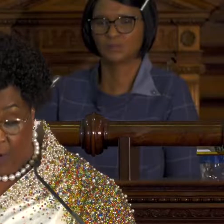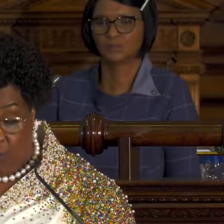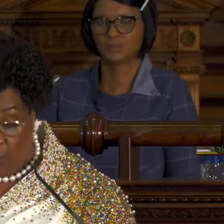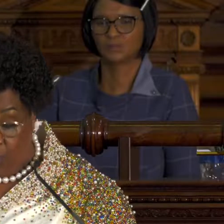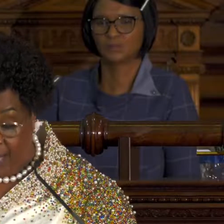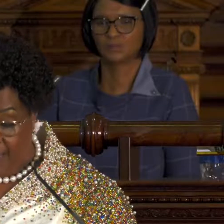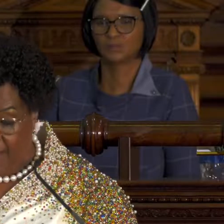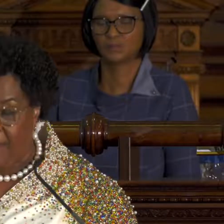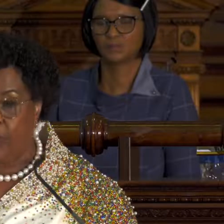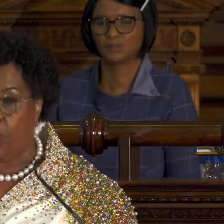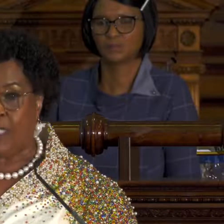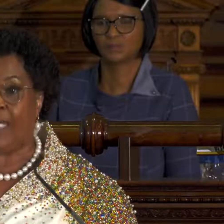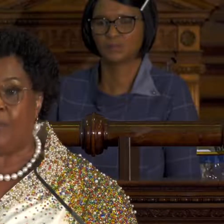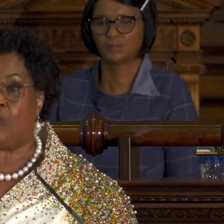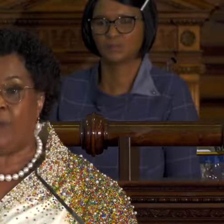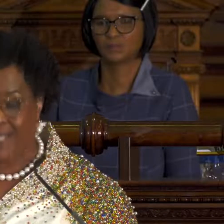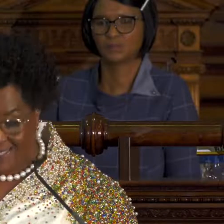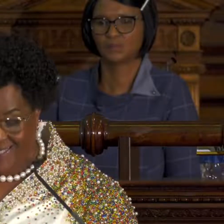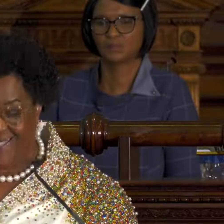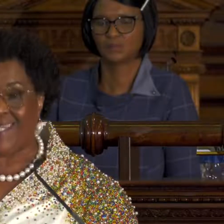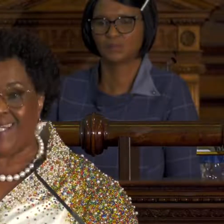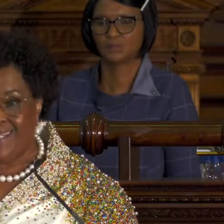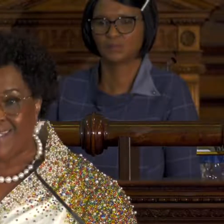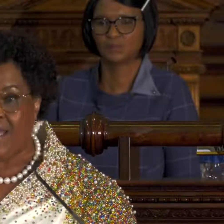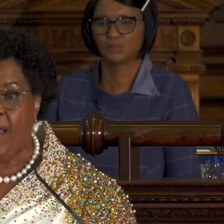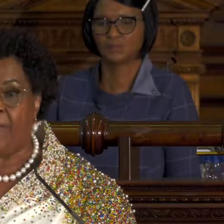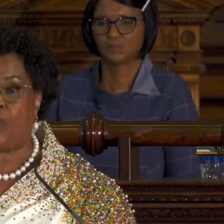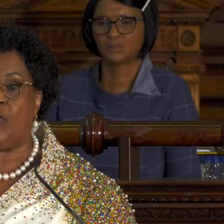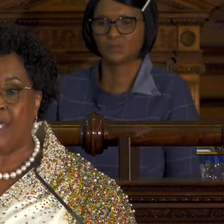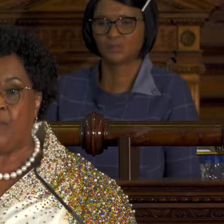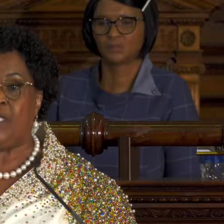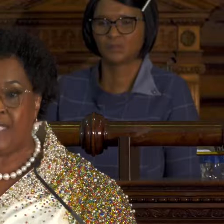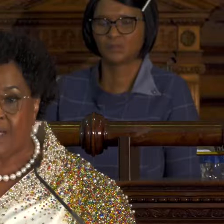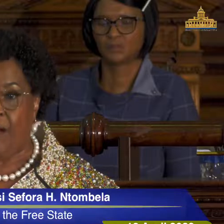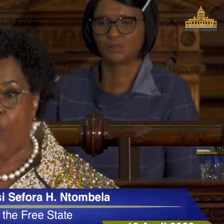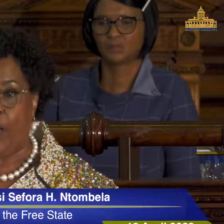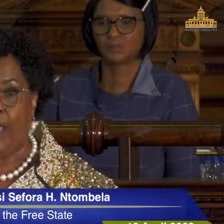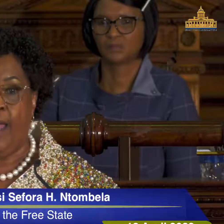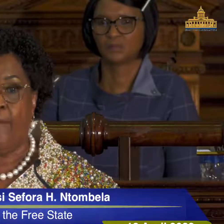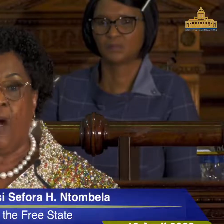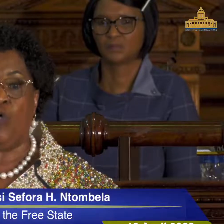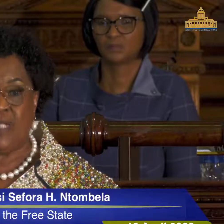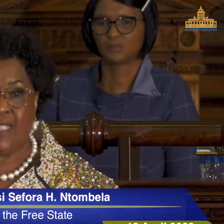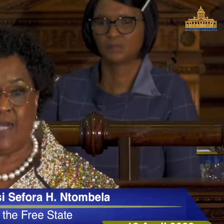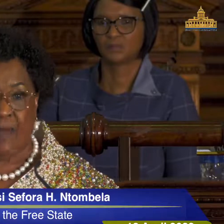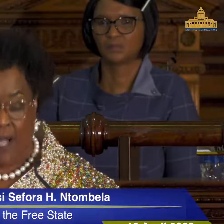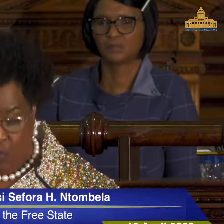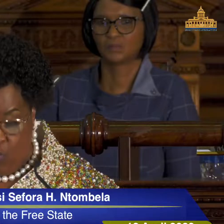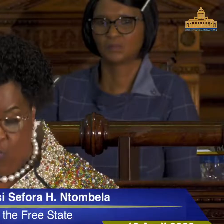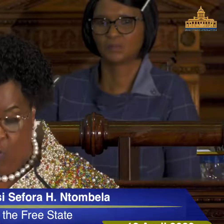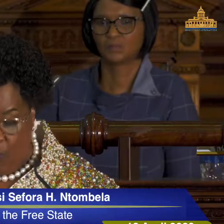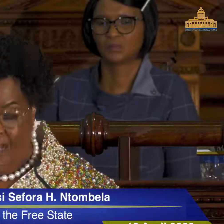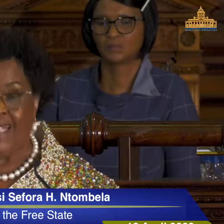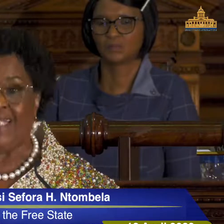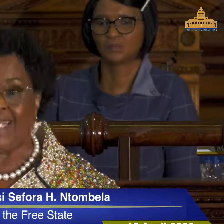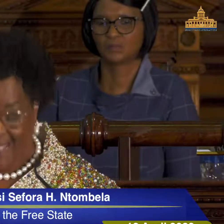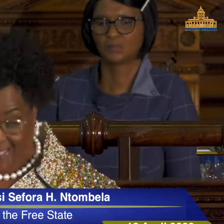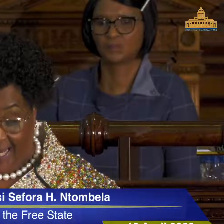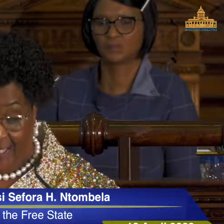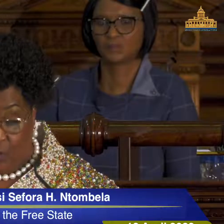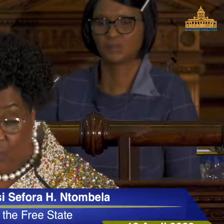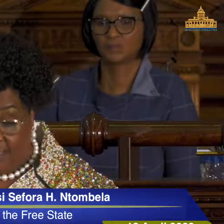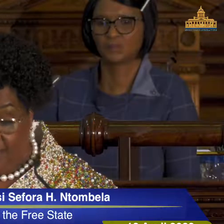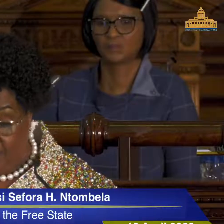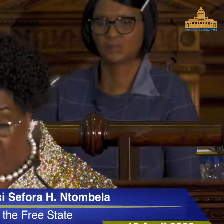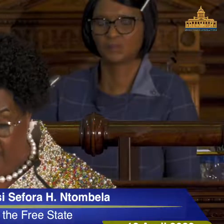masipalo Mangaung wa rona ba tlo tla le batho ba na le di skills ba tlo etsa bonnete ba hore ba khutlisetsa Mangaung mo ileng teng